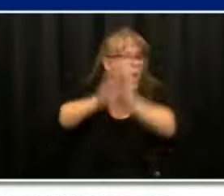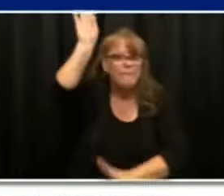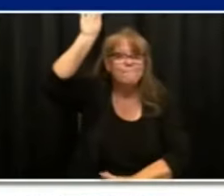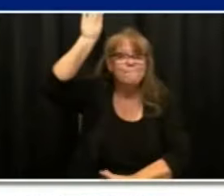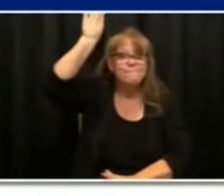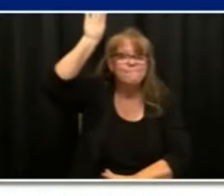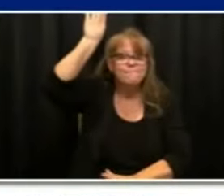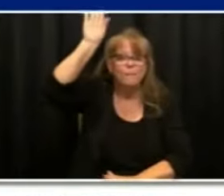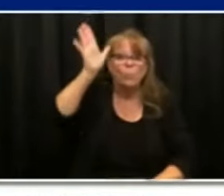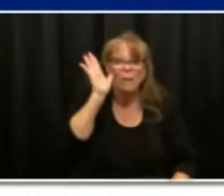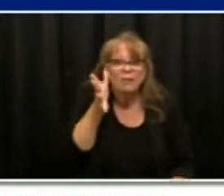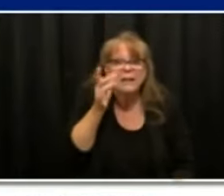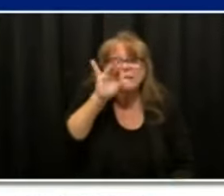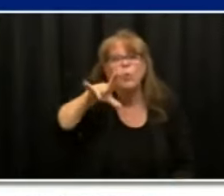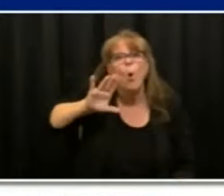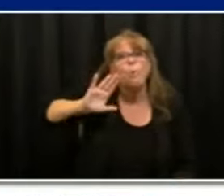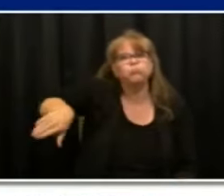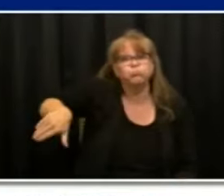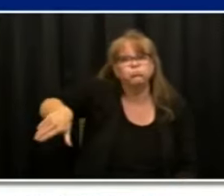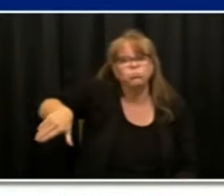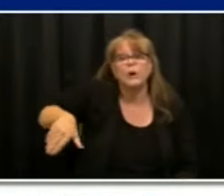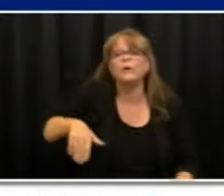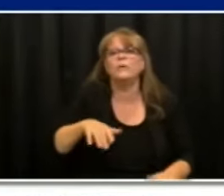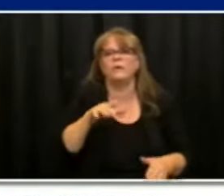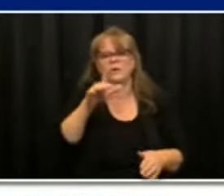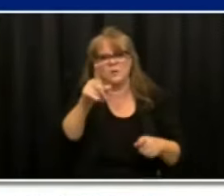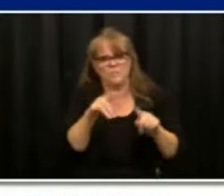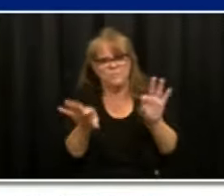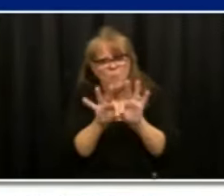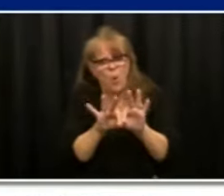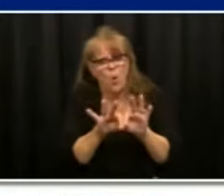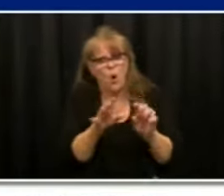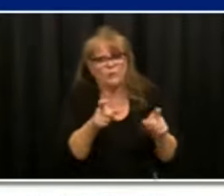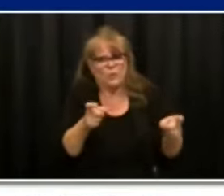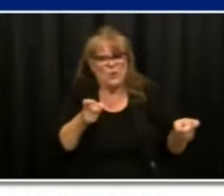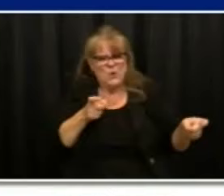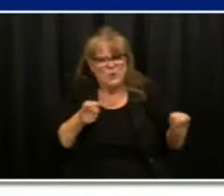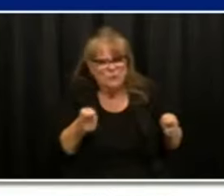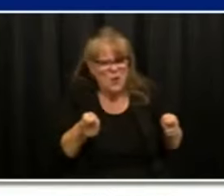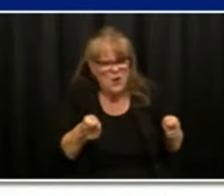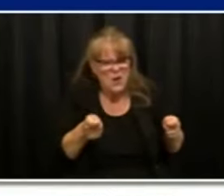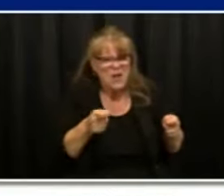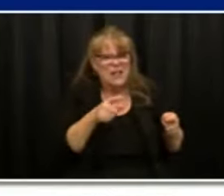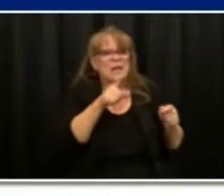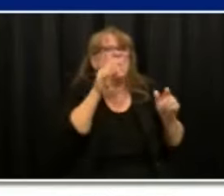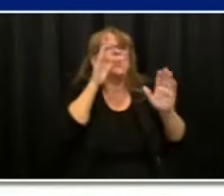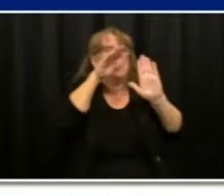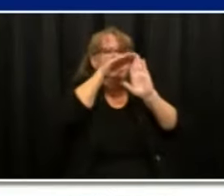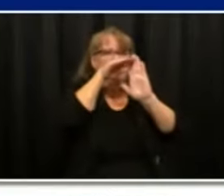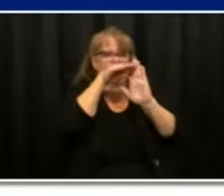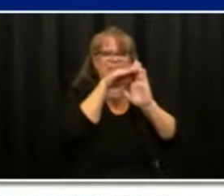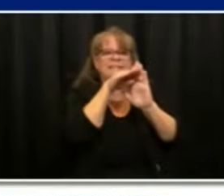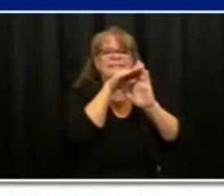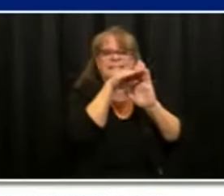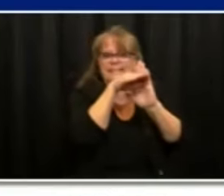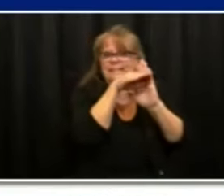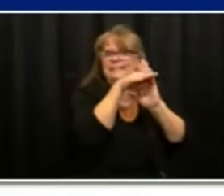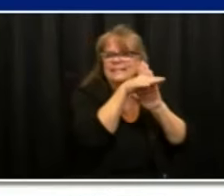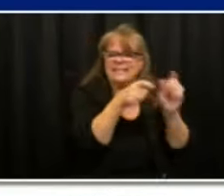see the increase is delayed and lower. But it isn't until we get to the most optimistic scenarios, reducing transmission